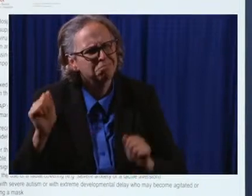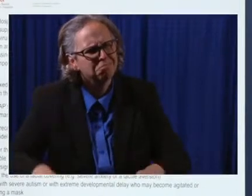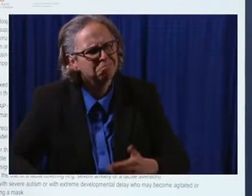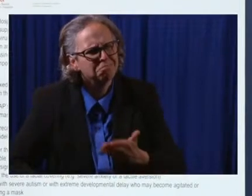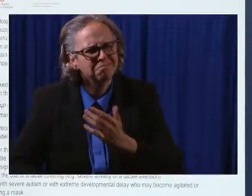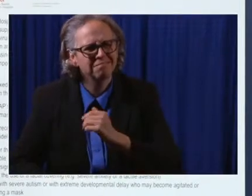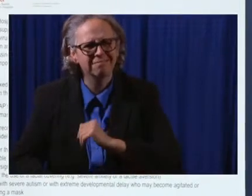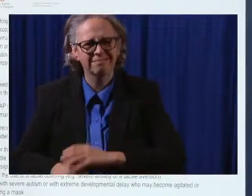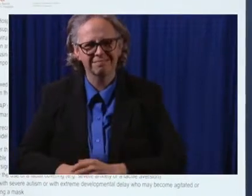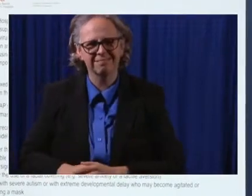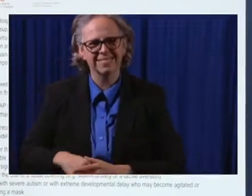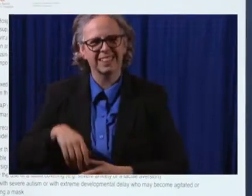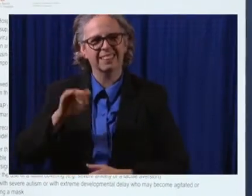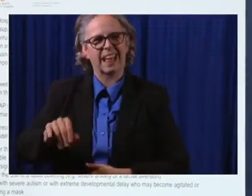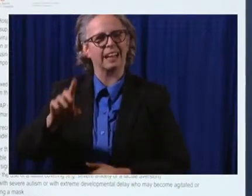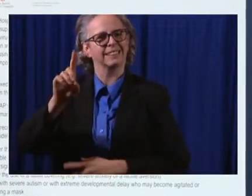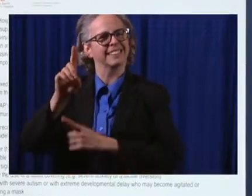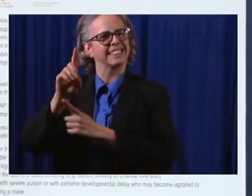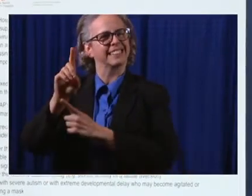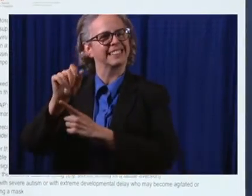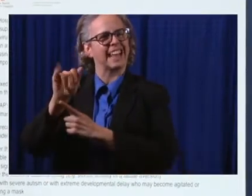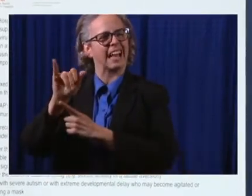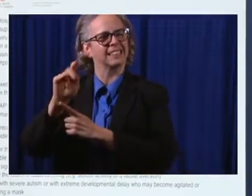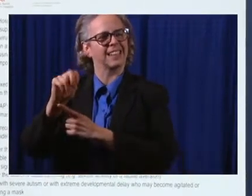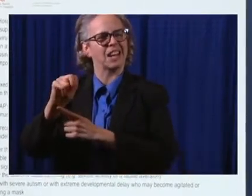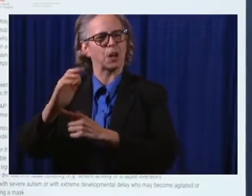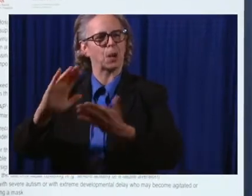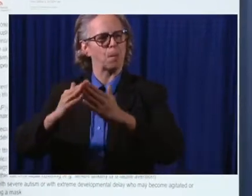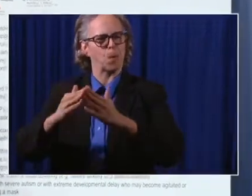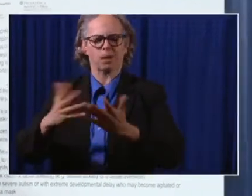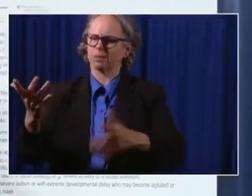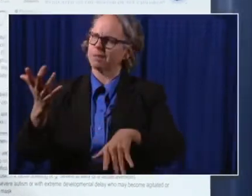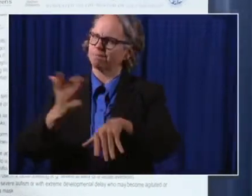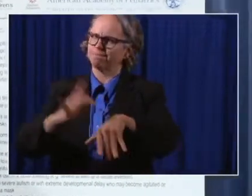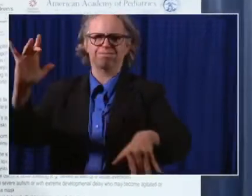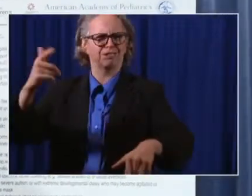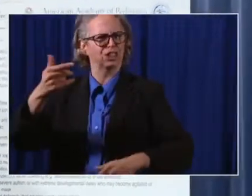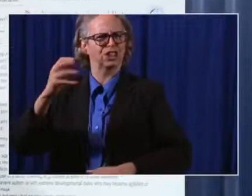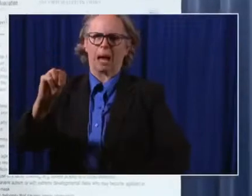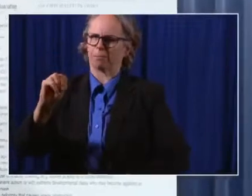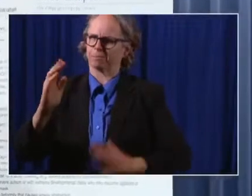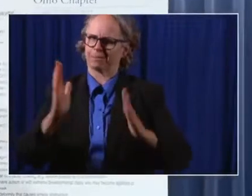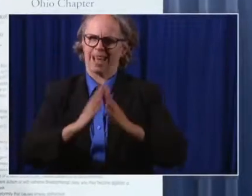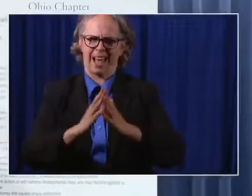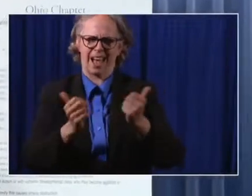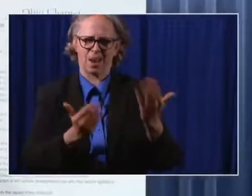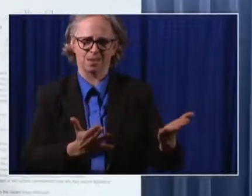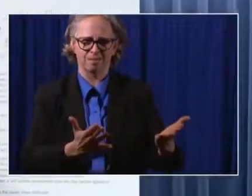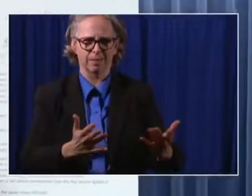bright. The city of Dayton sent us this mosaic photograph.